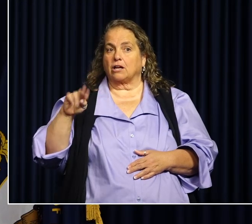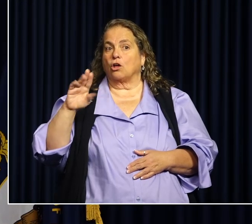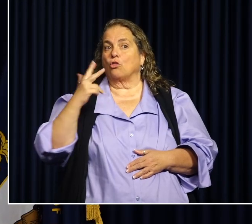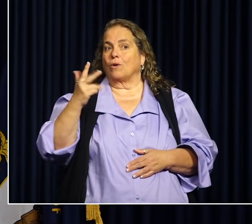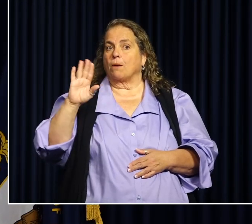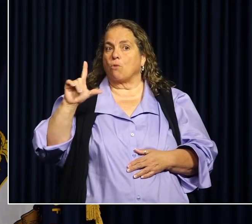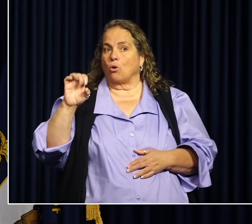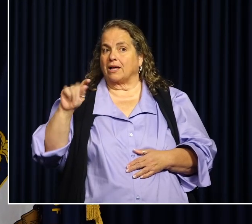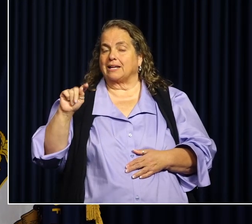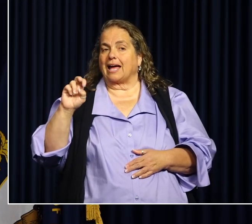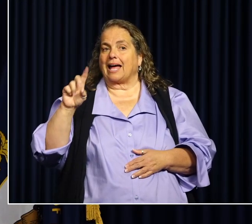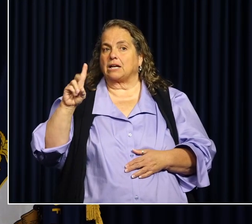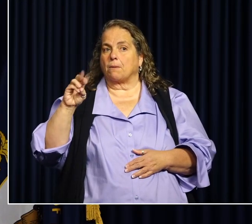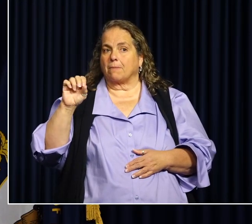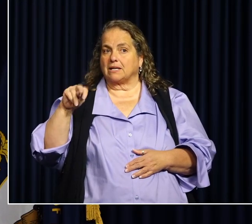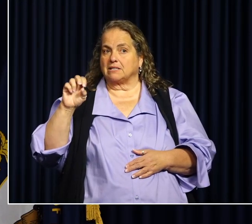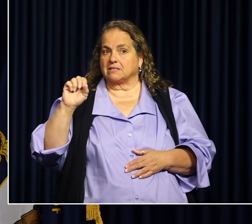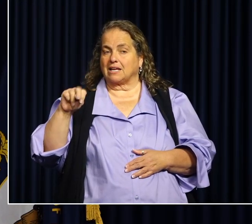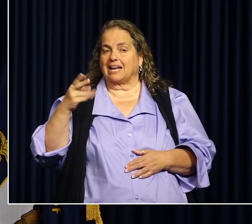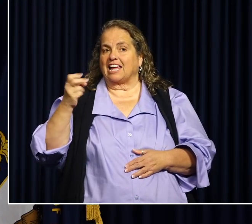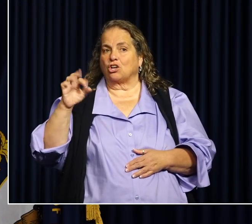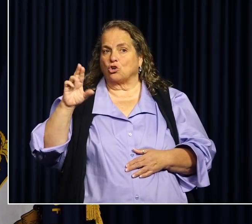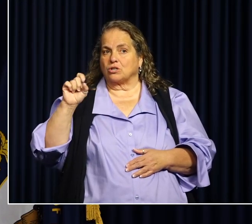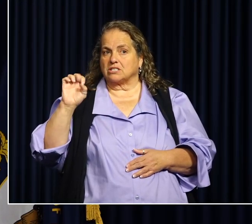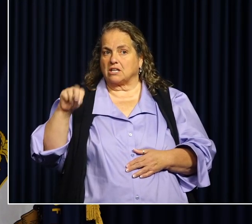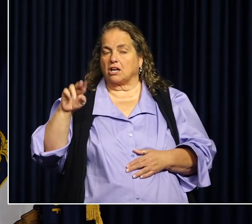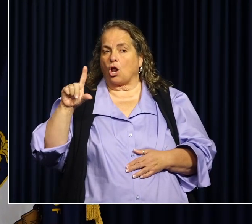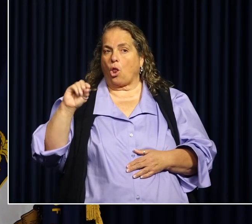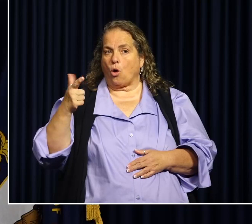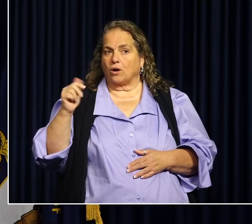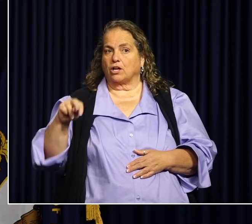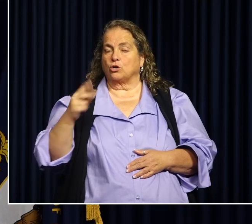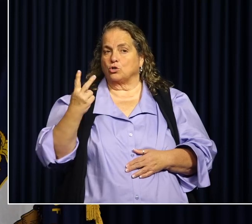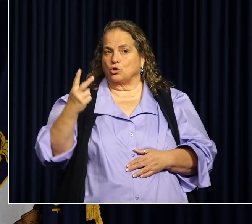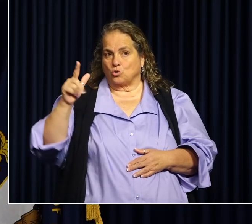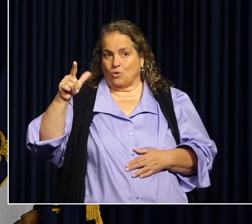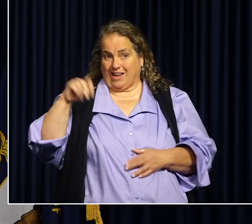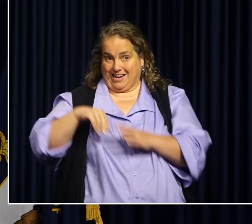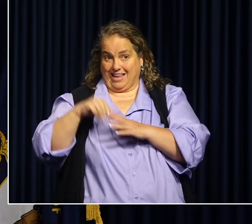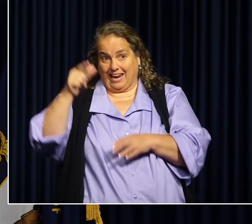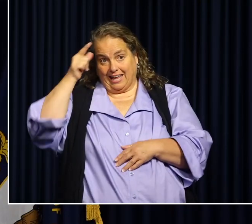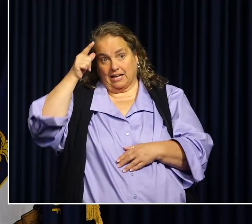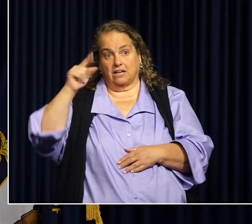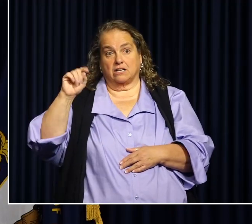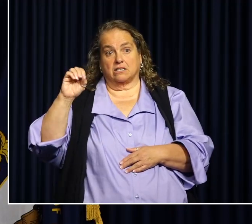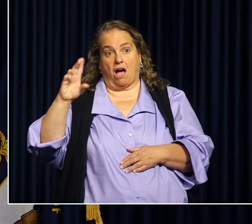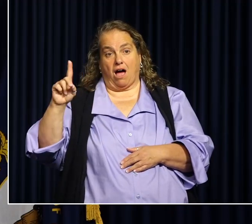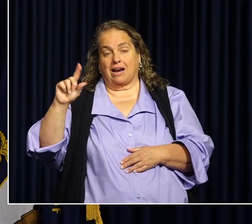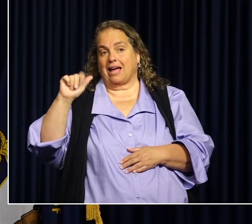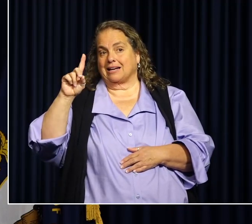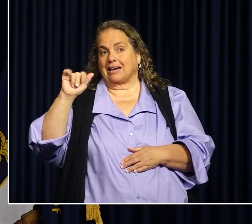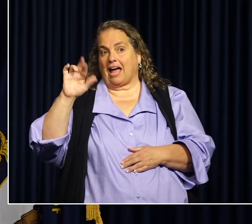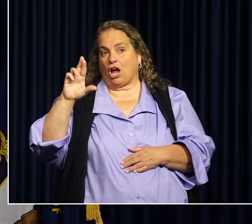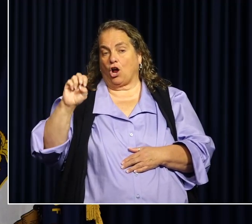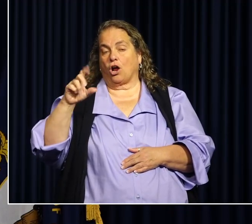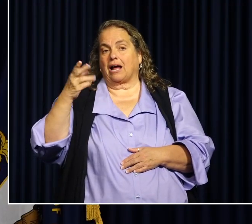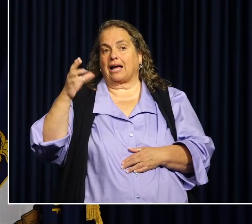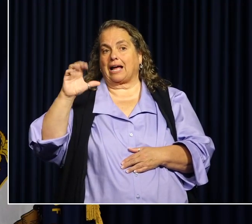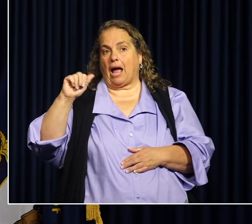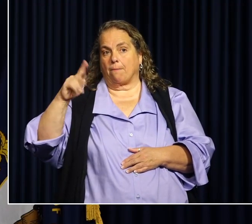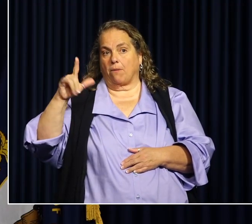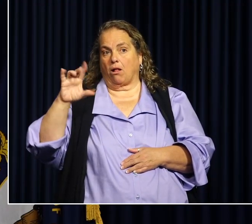Edmondson, Henderson, and Logan. And 2 in Lincoln and Todd. And then 1 in Adair, Campbell,